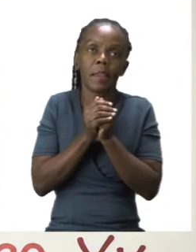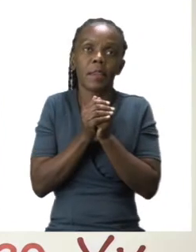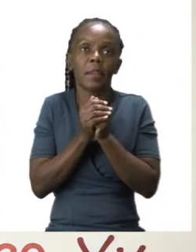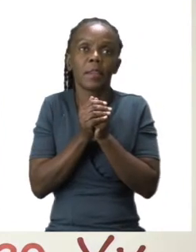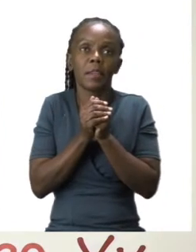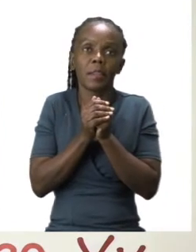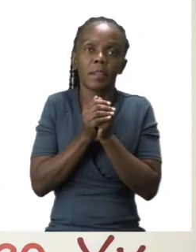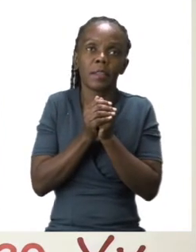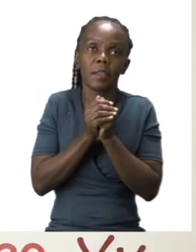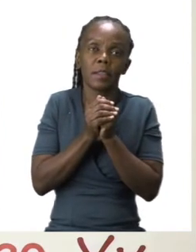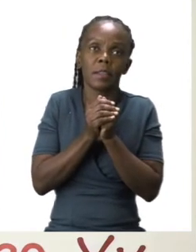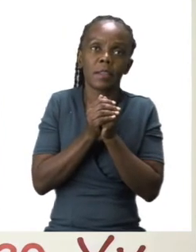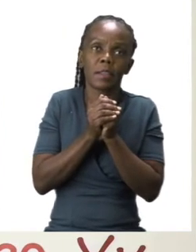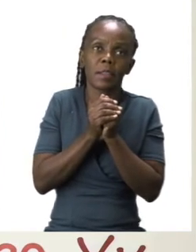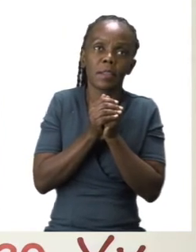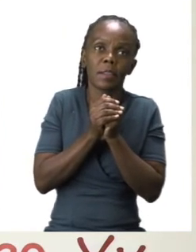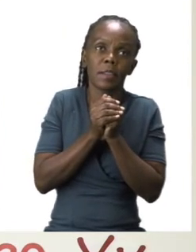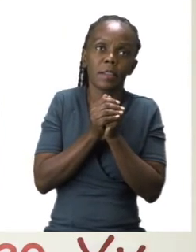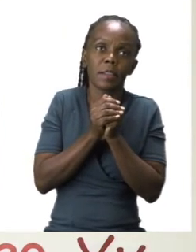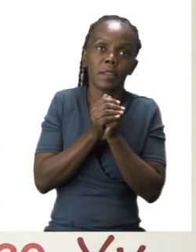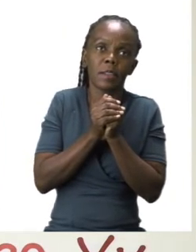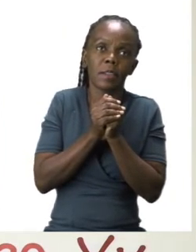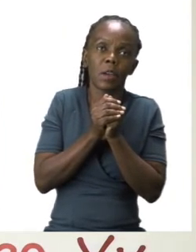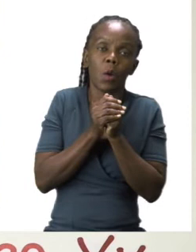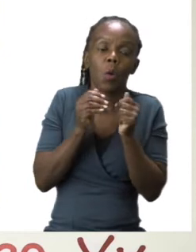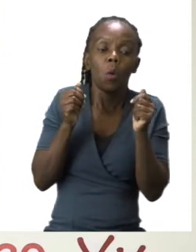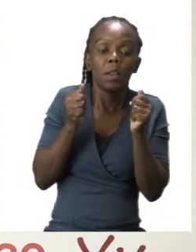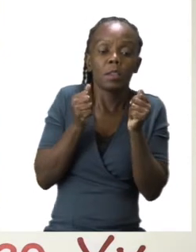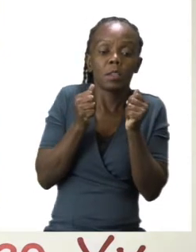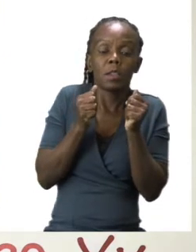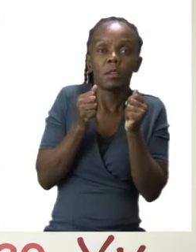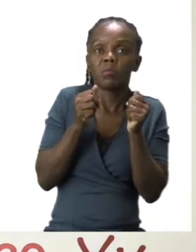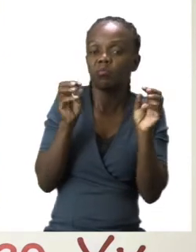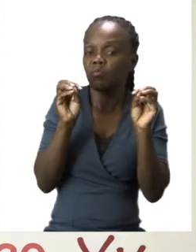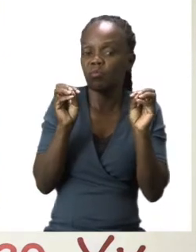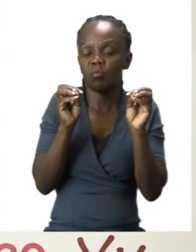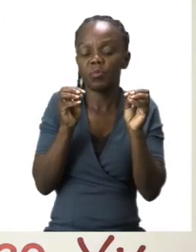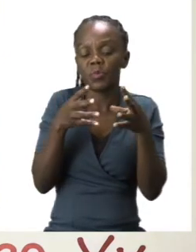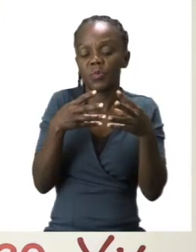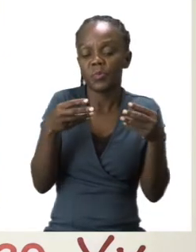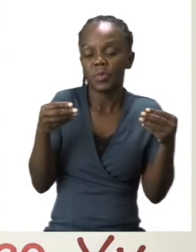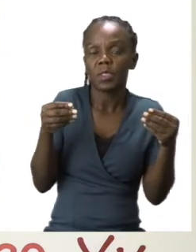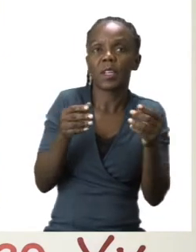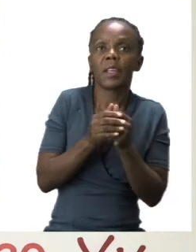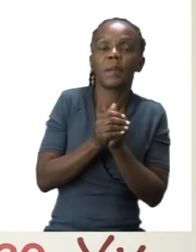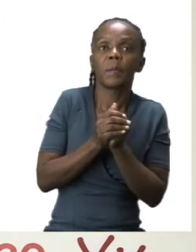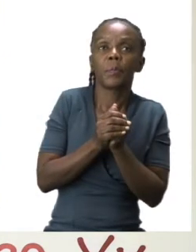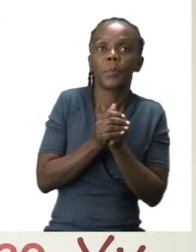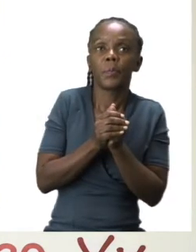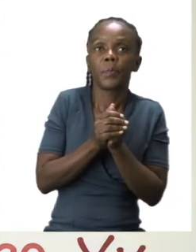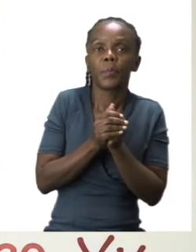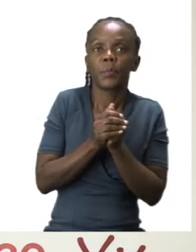find outside where it is warm and dry is a tent. Now, a